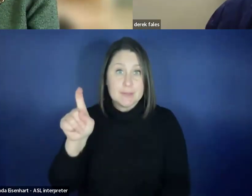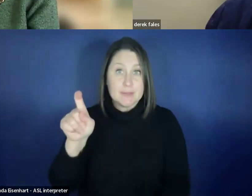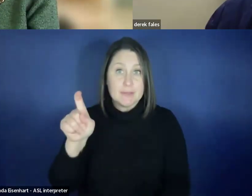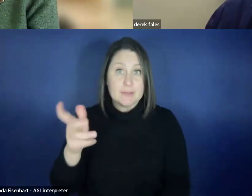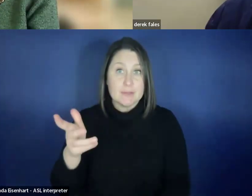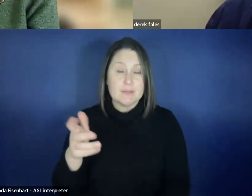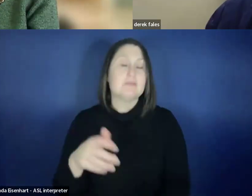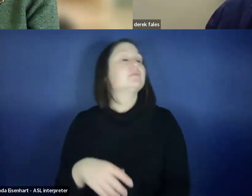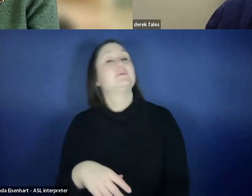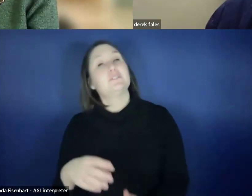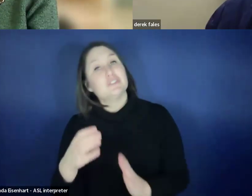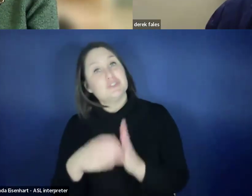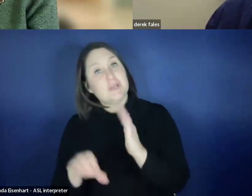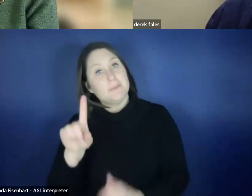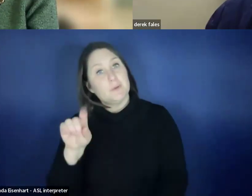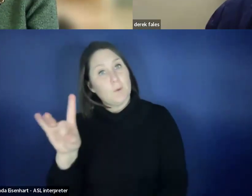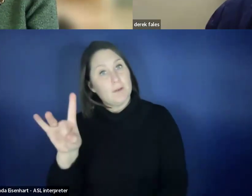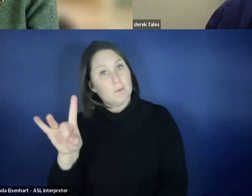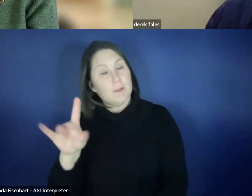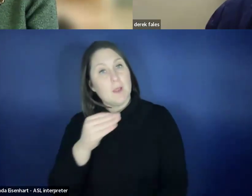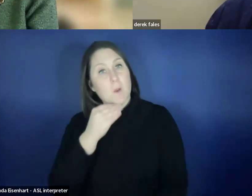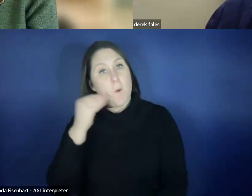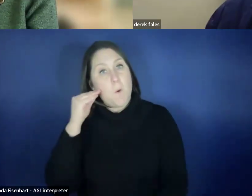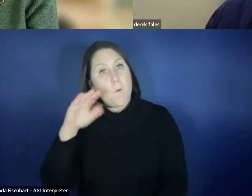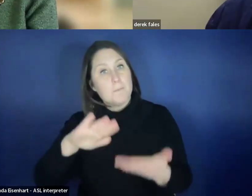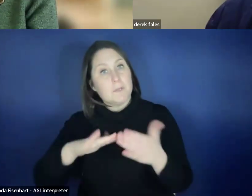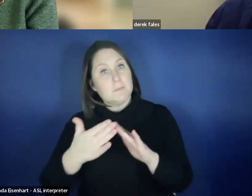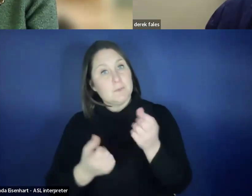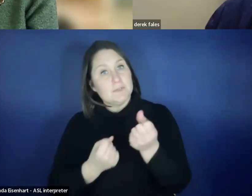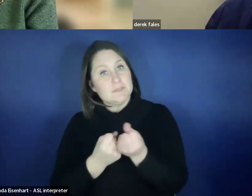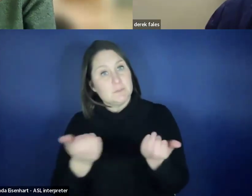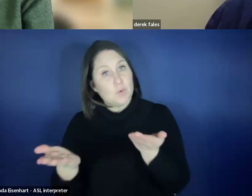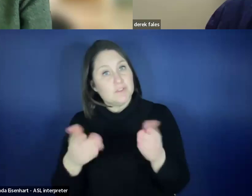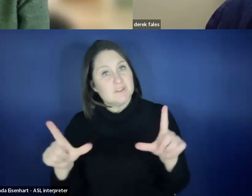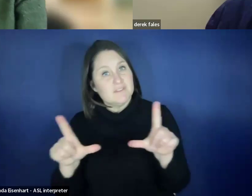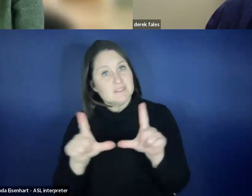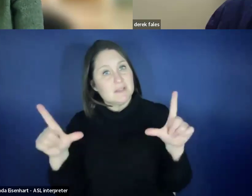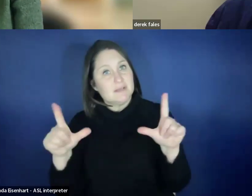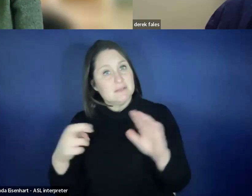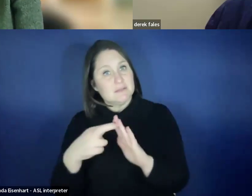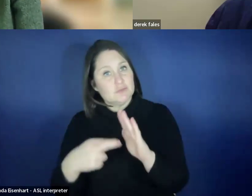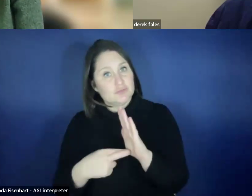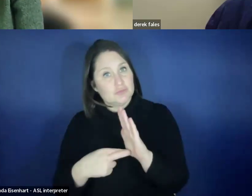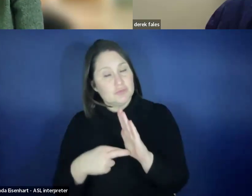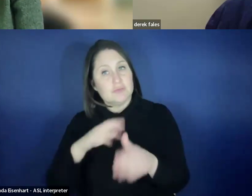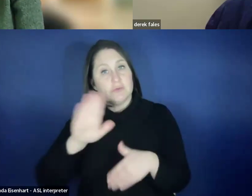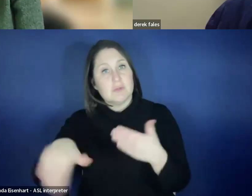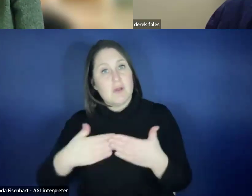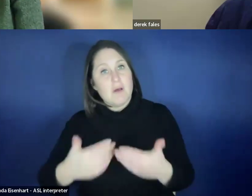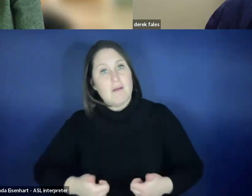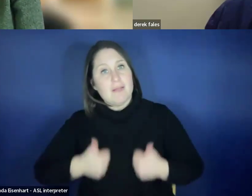Chapter 108 is our home and community support services licensing rule. So all lifespan